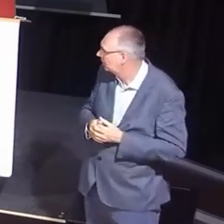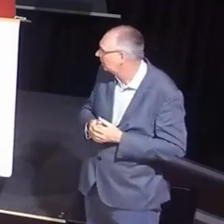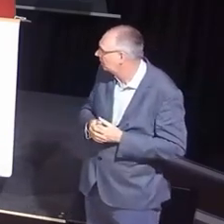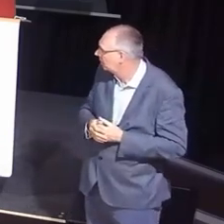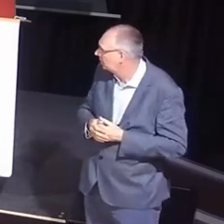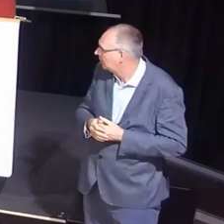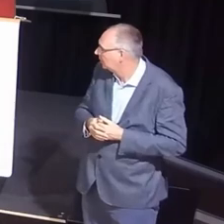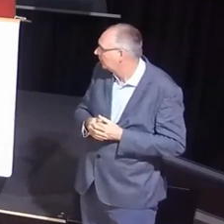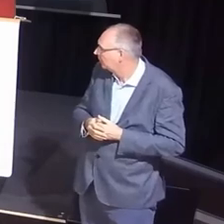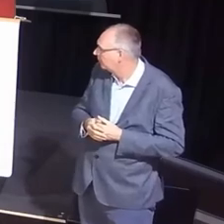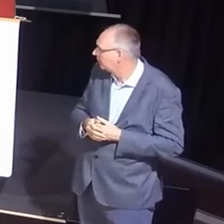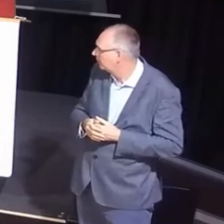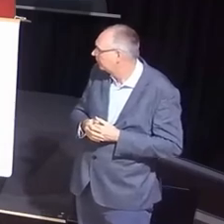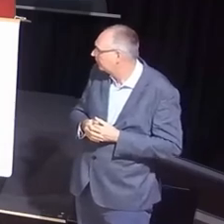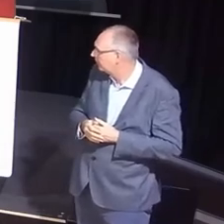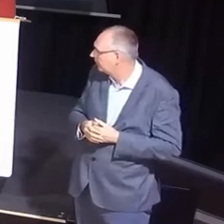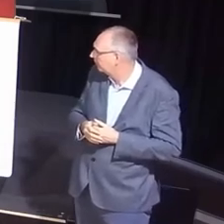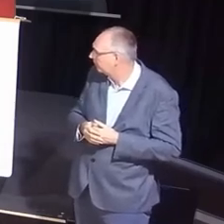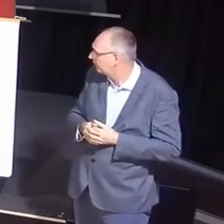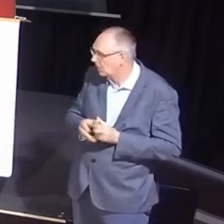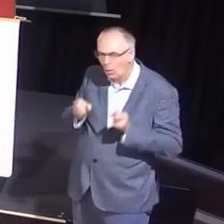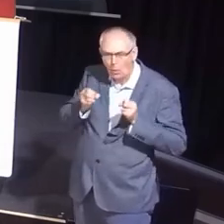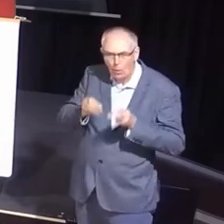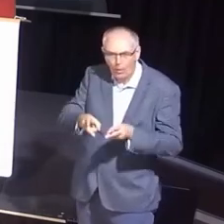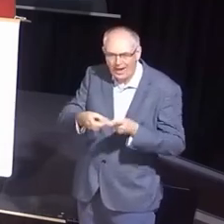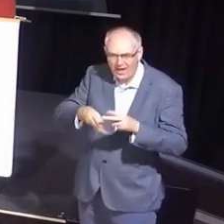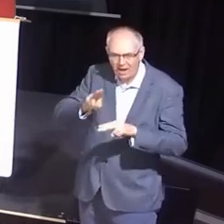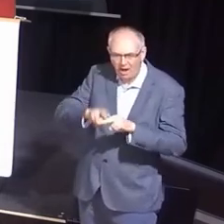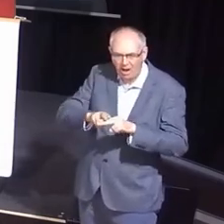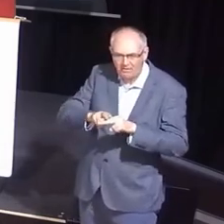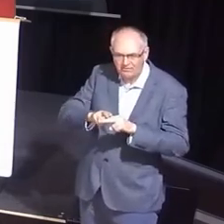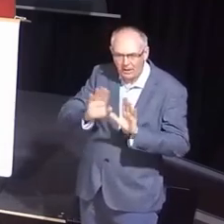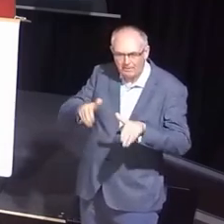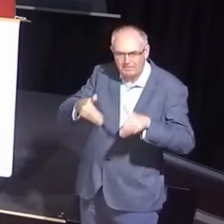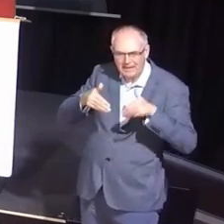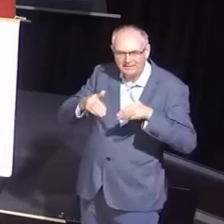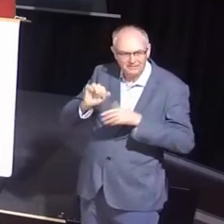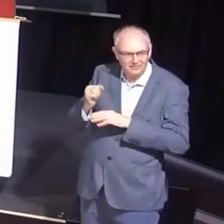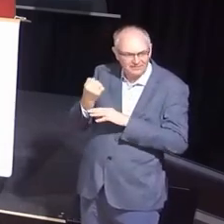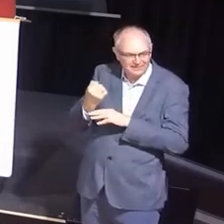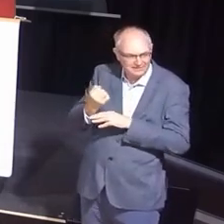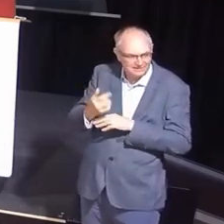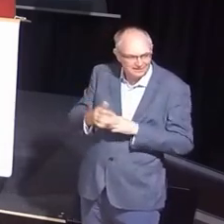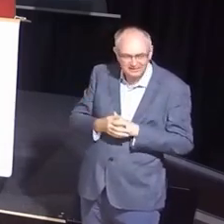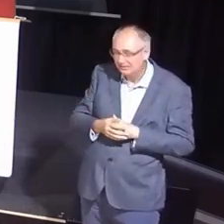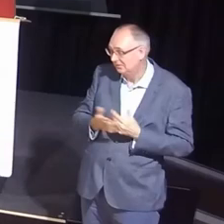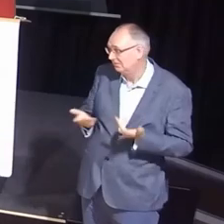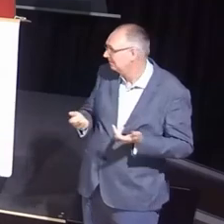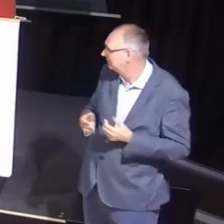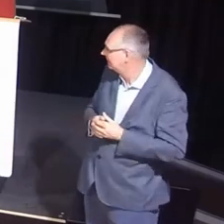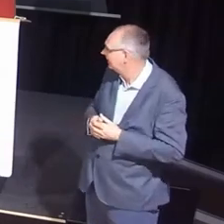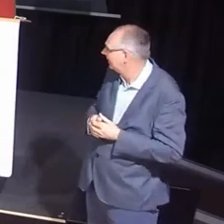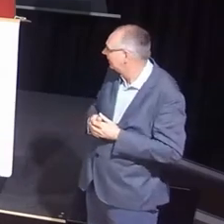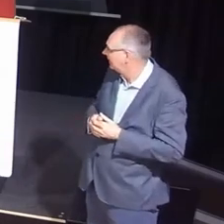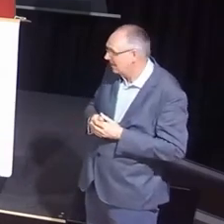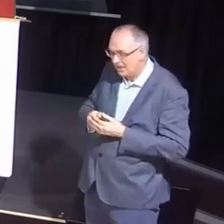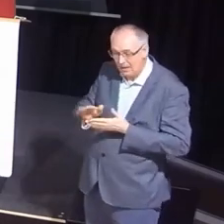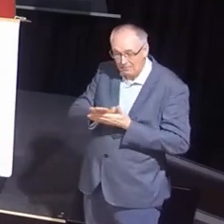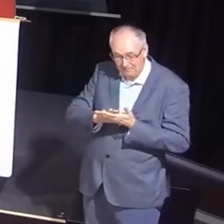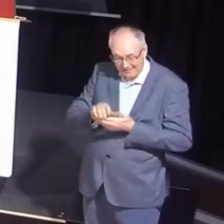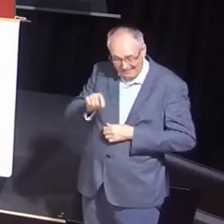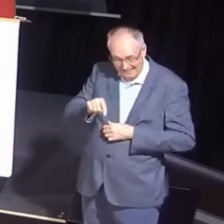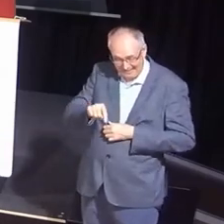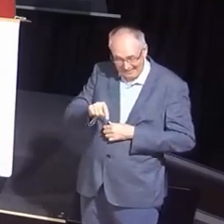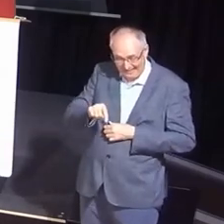go back to it. But Way of the Passive Fist, which was designed with accessibility incredibly in mind. And you're able to determine, it's